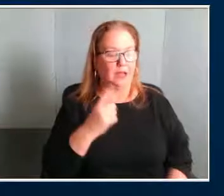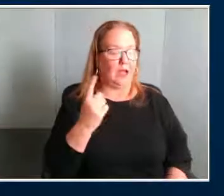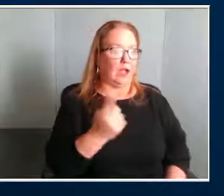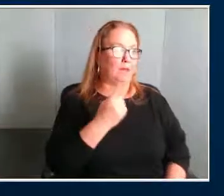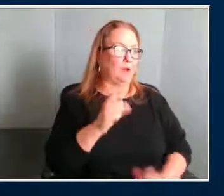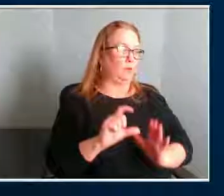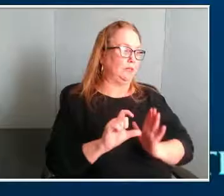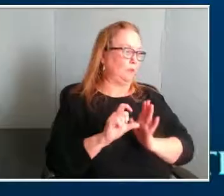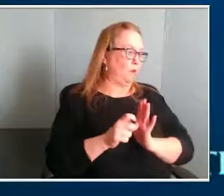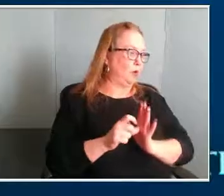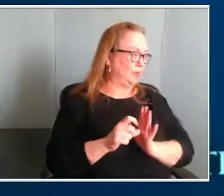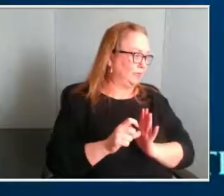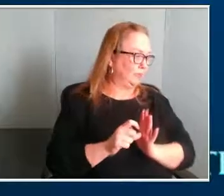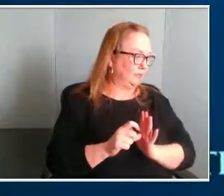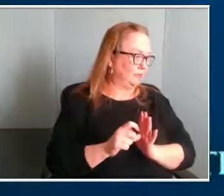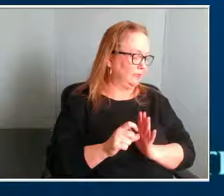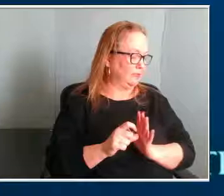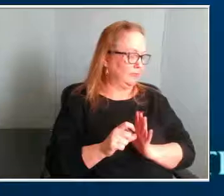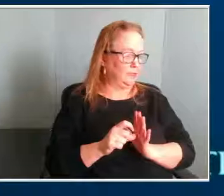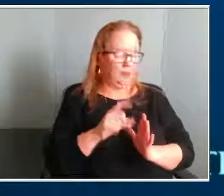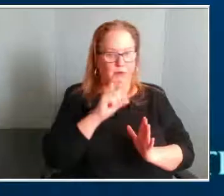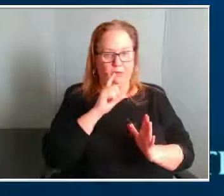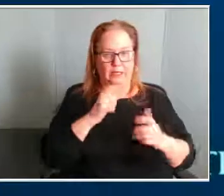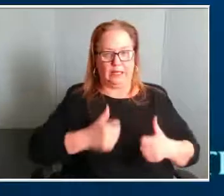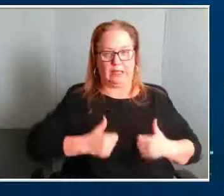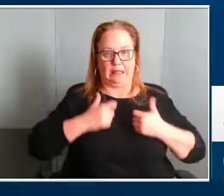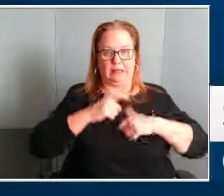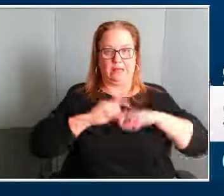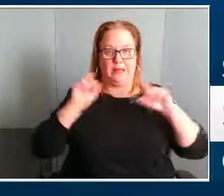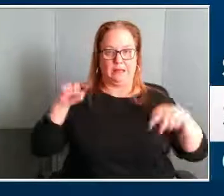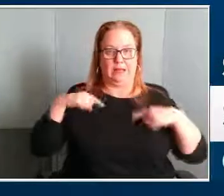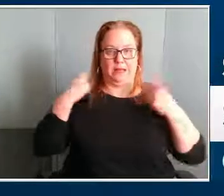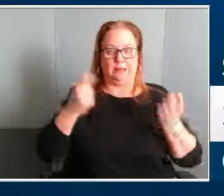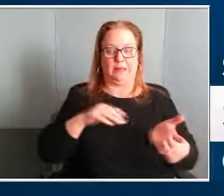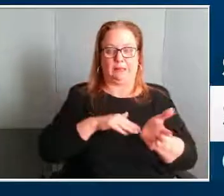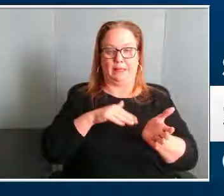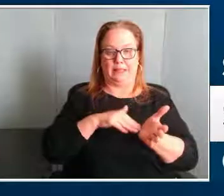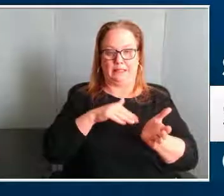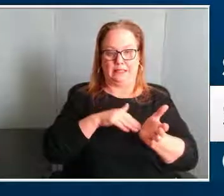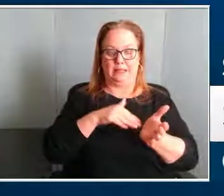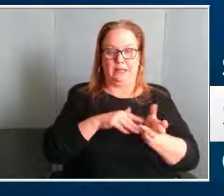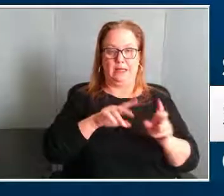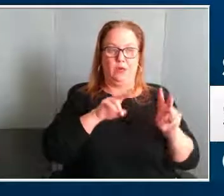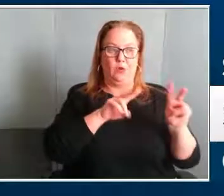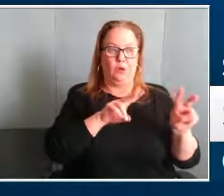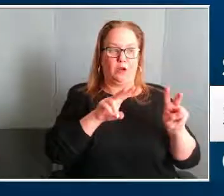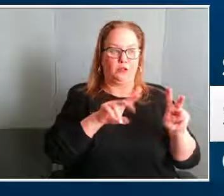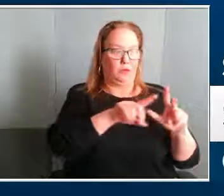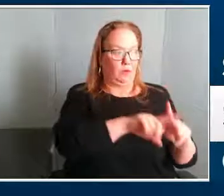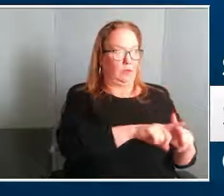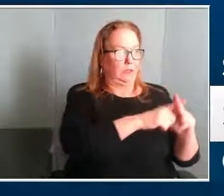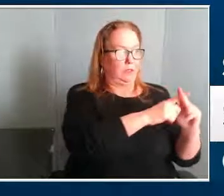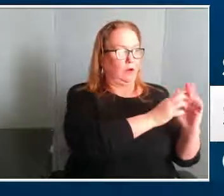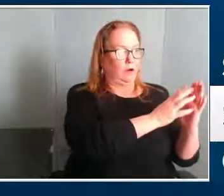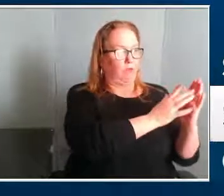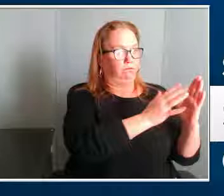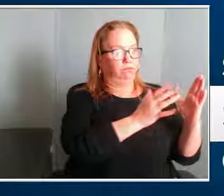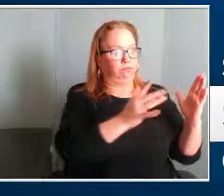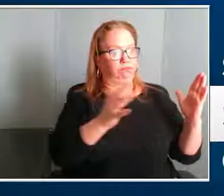spent really a lifetime in medicine, and having been able to watch where we started from and where we are